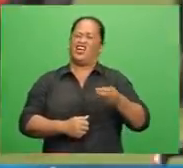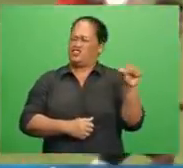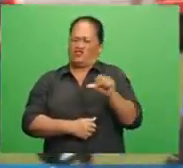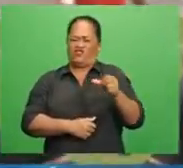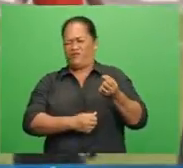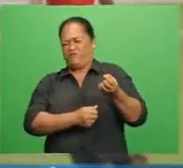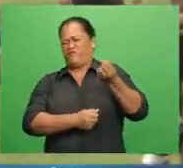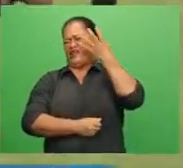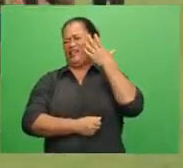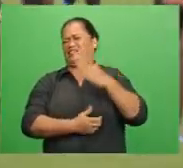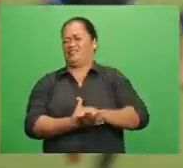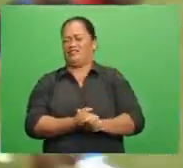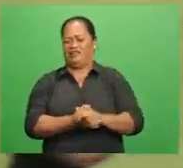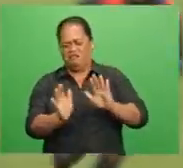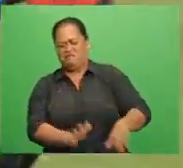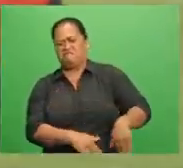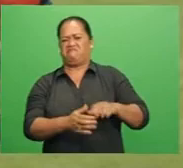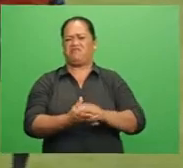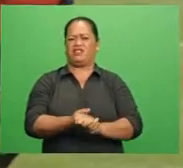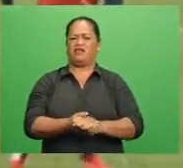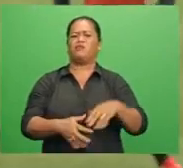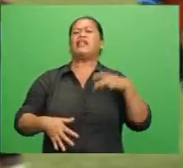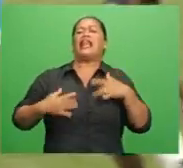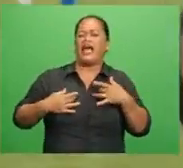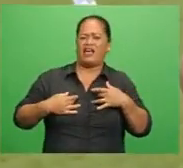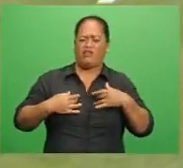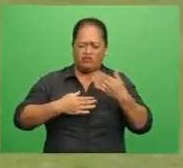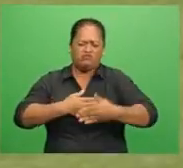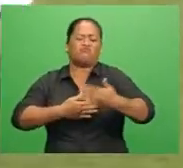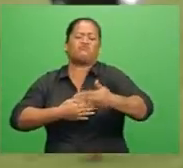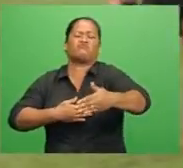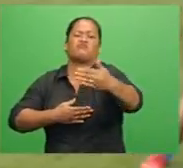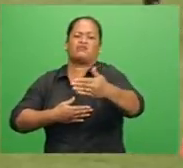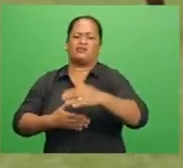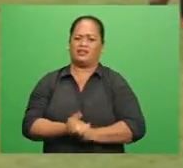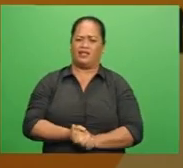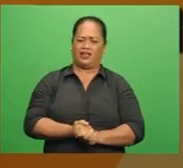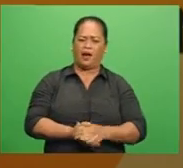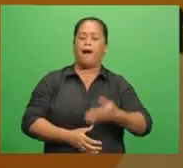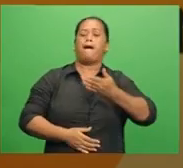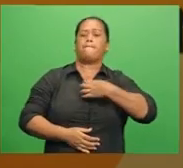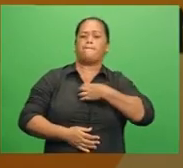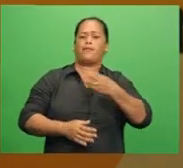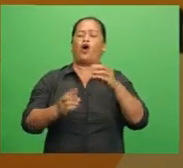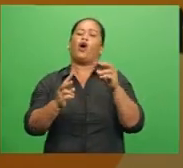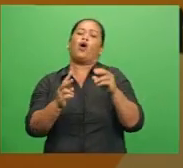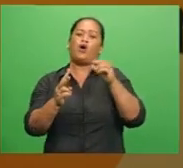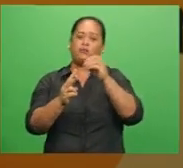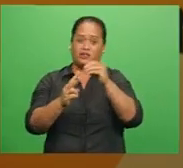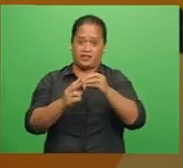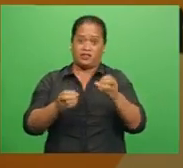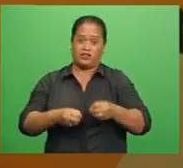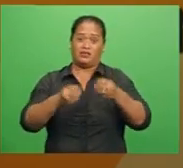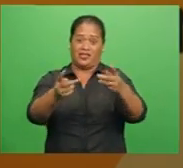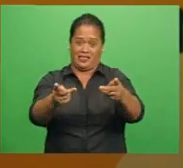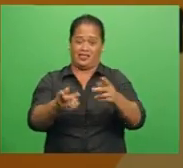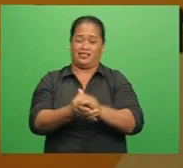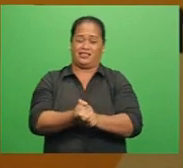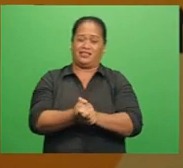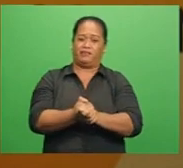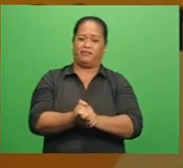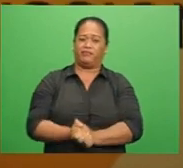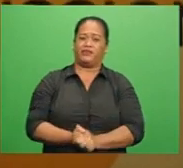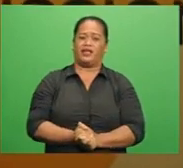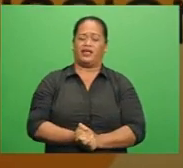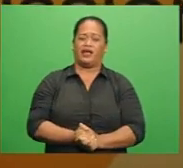Commission, life must go on, which is why they're exploring options for 2021. We do have opportunities are starting